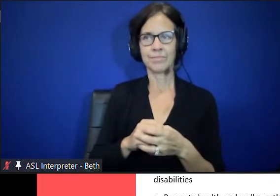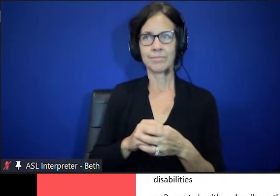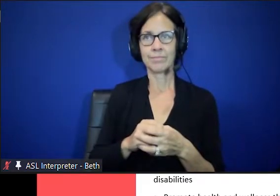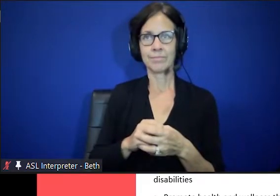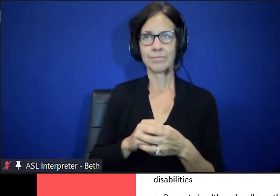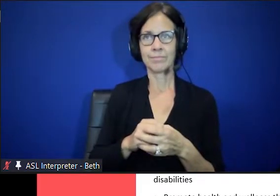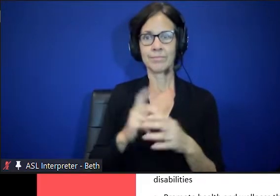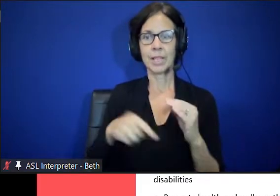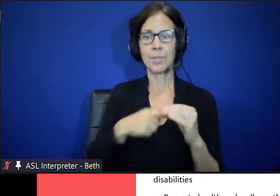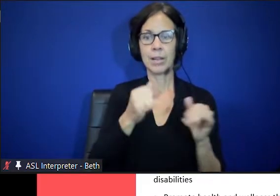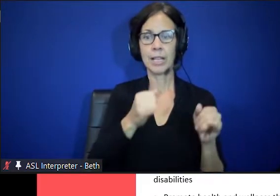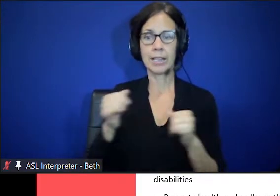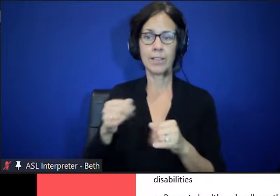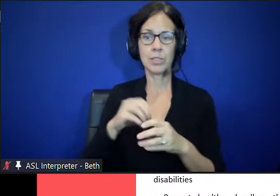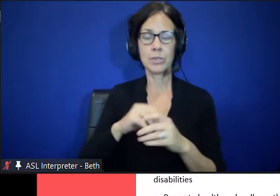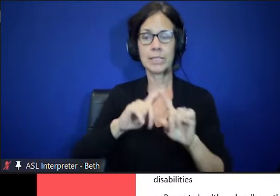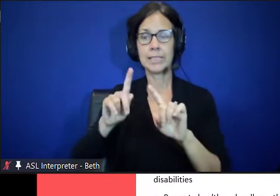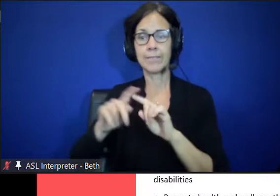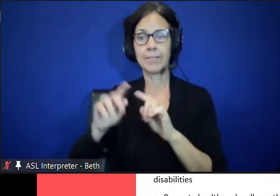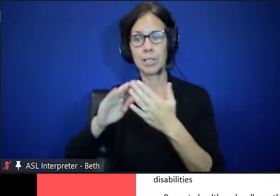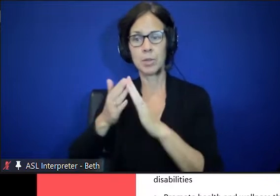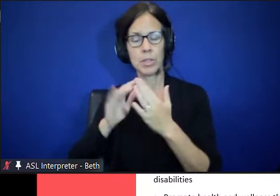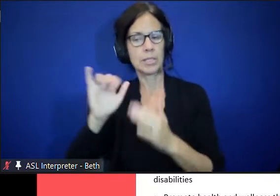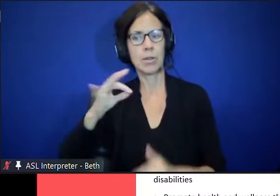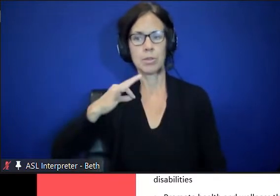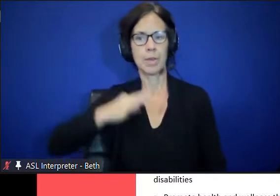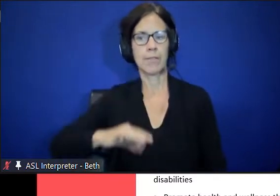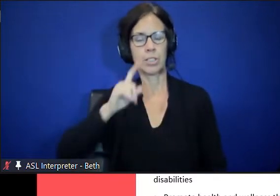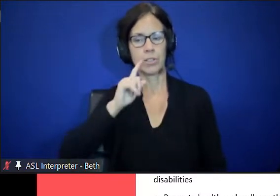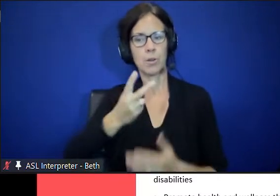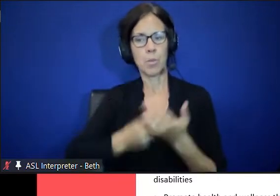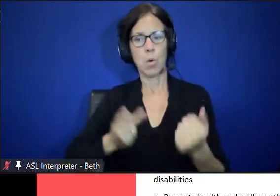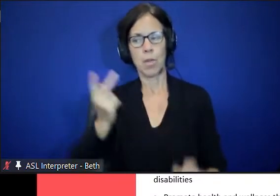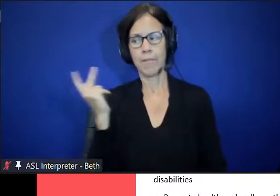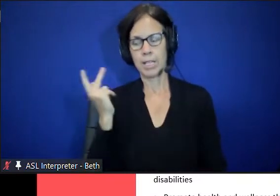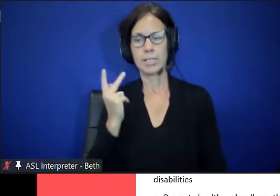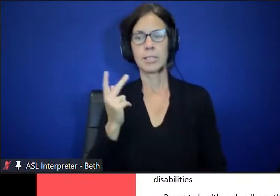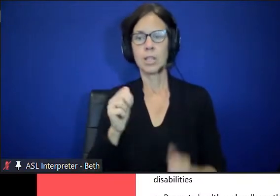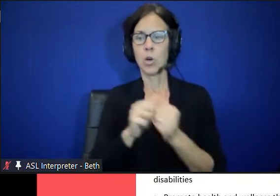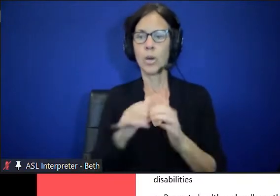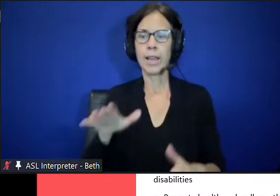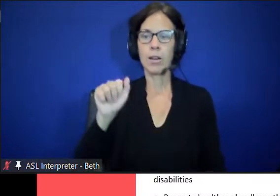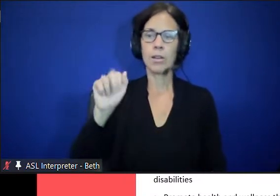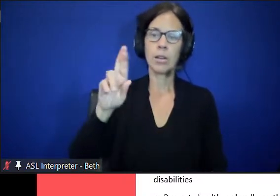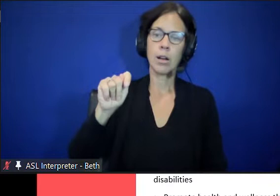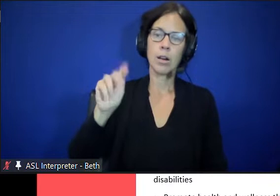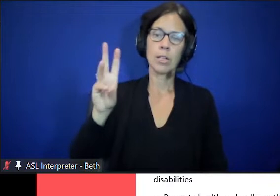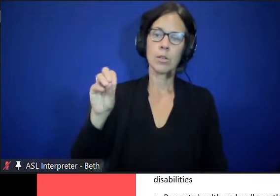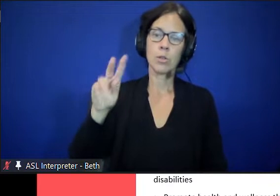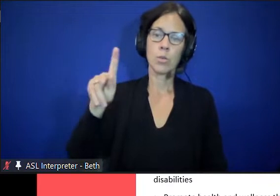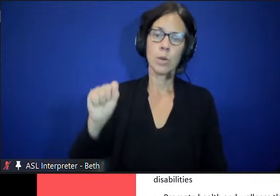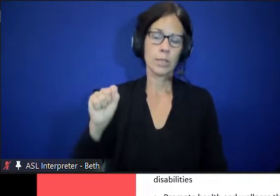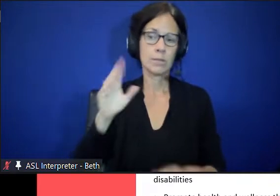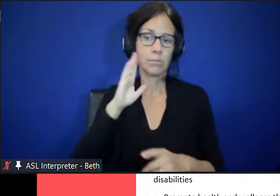individuals in different communities, and that was really beneficial for us because without Artworks, we really wouldn't have had